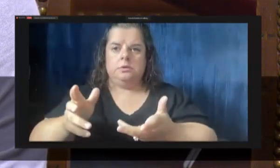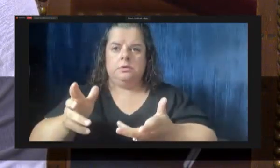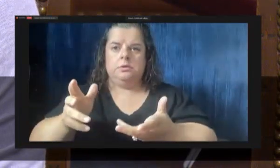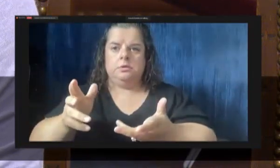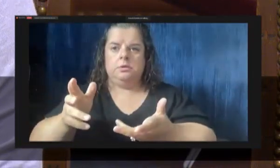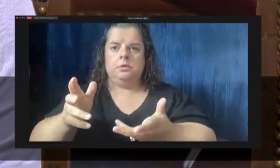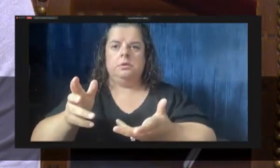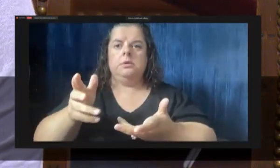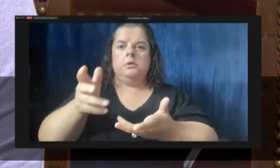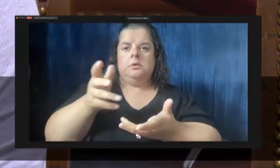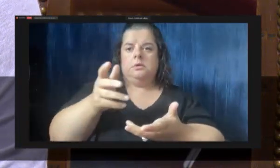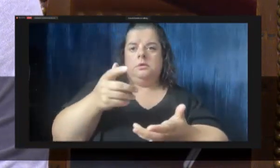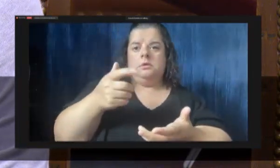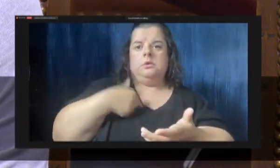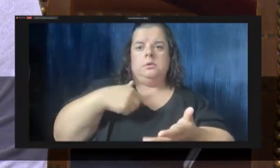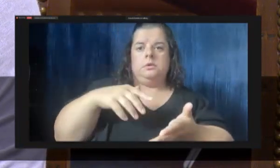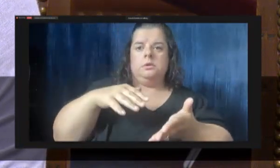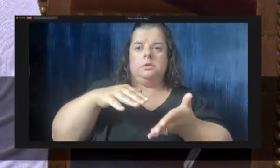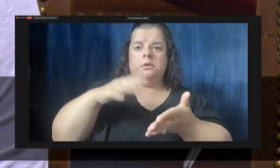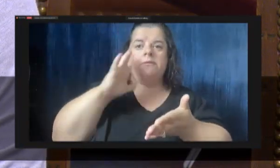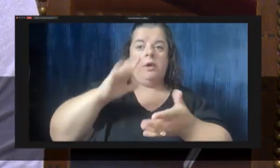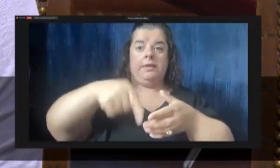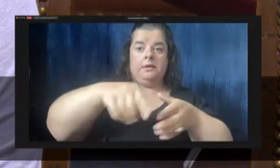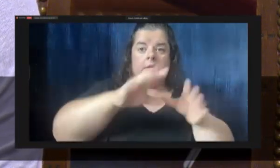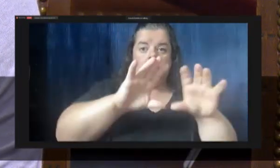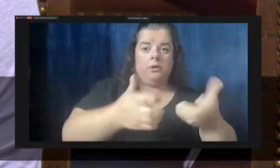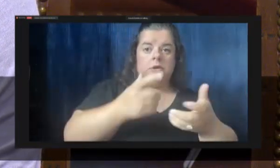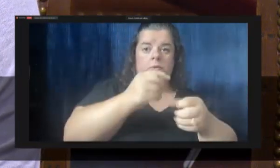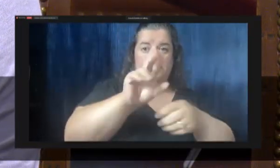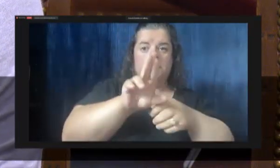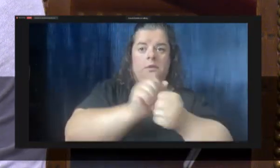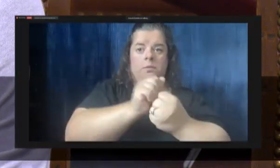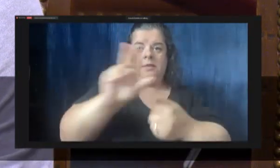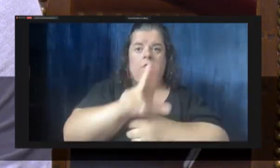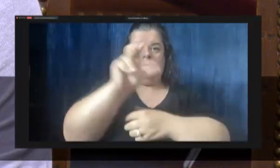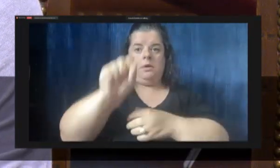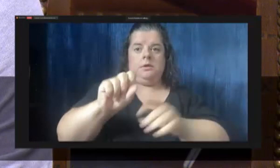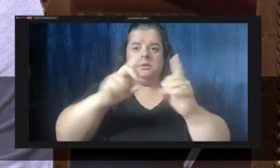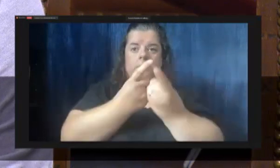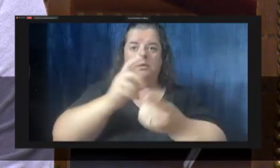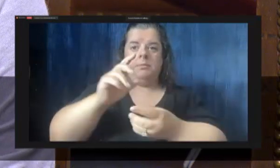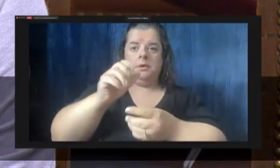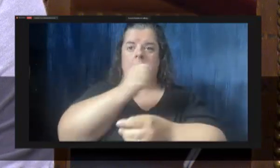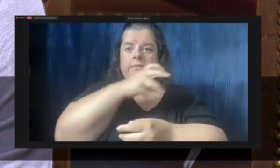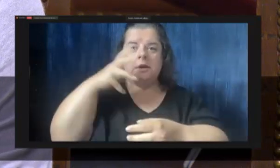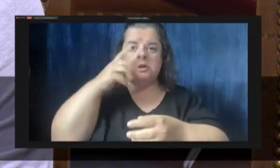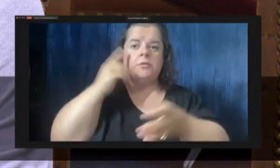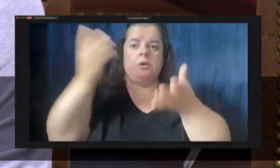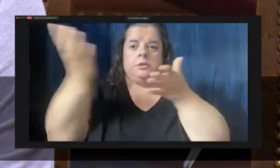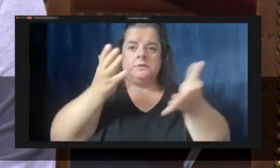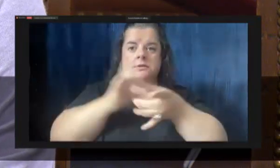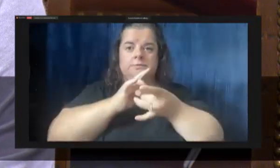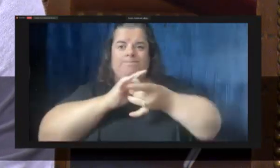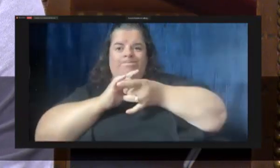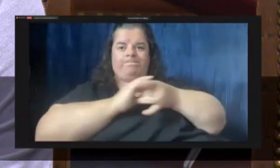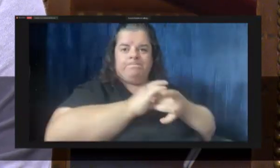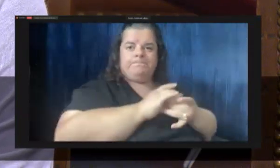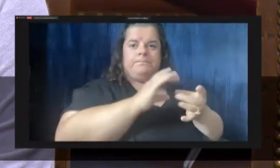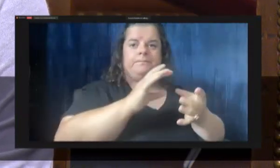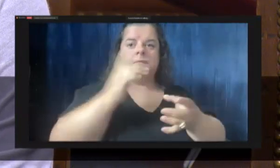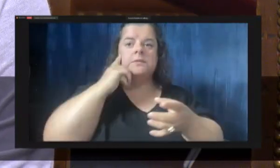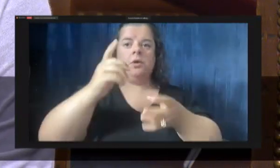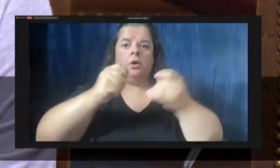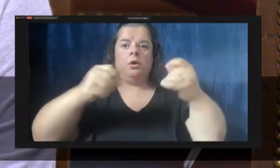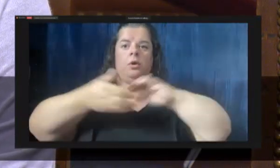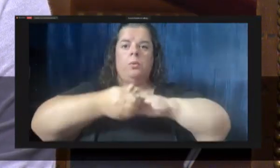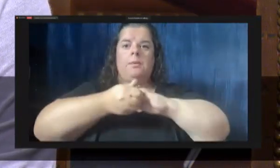enter into an agreement or agreements with the United States Department of Agriculture for services relating to a cooperative wildlife